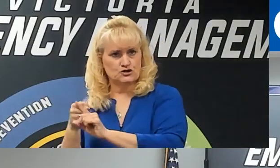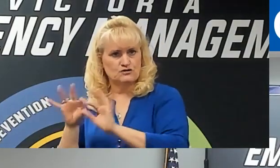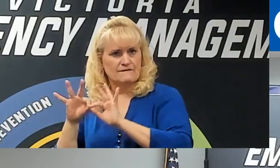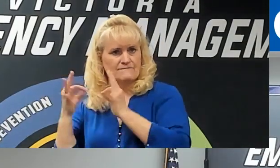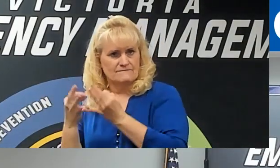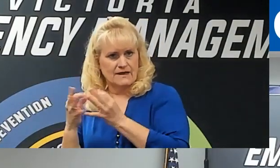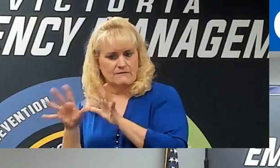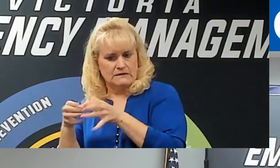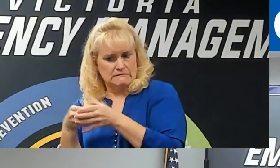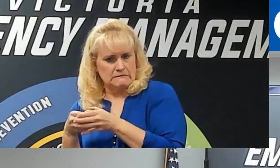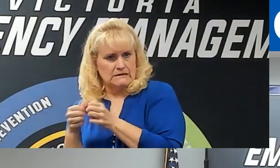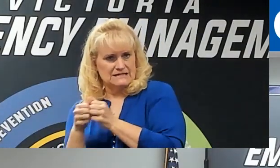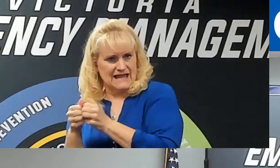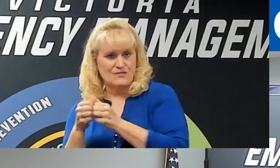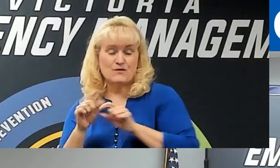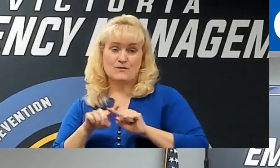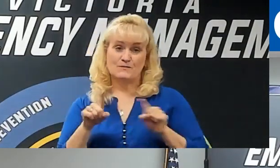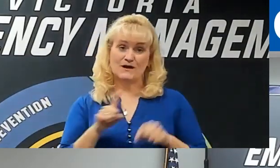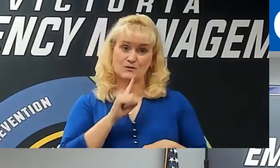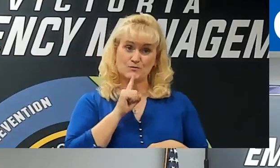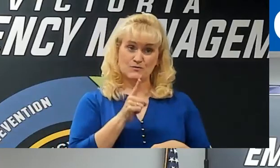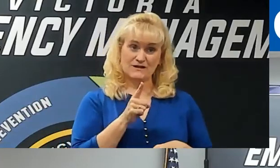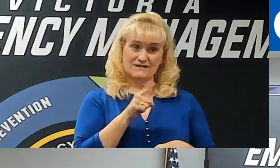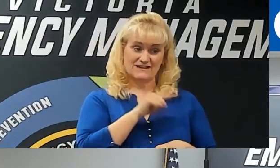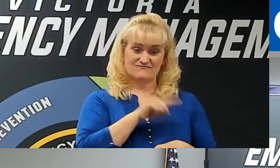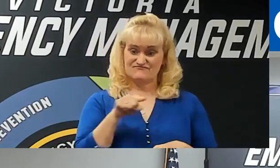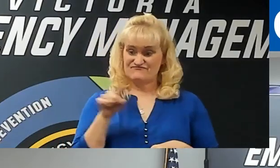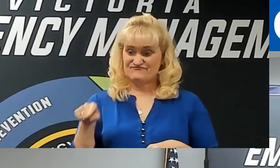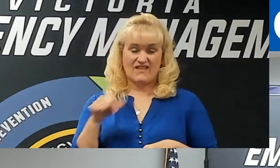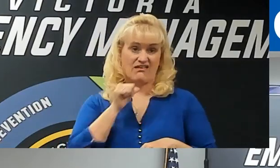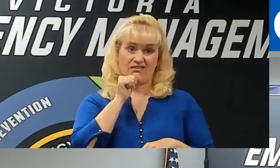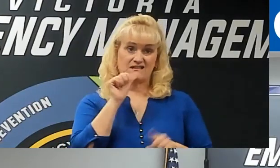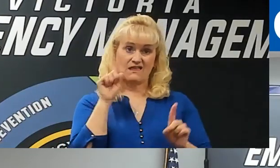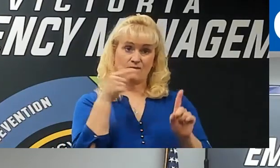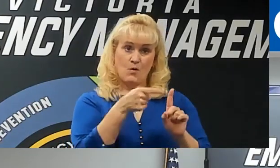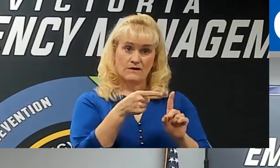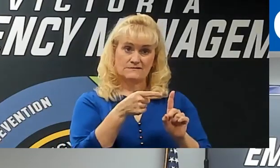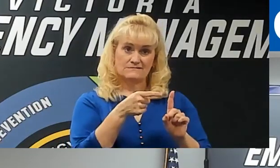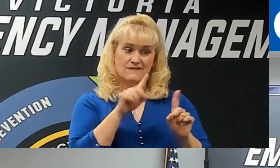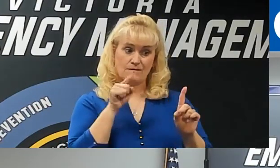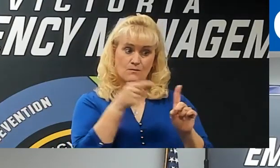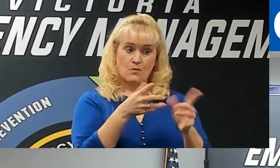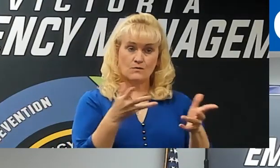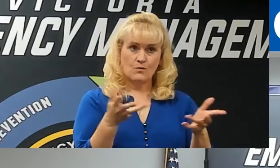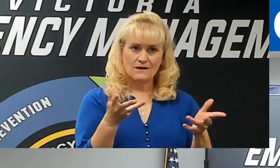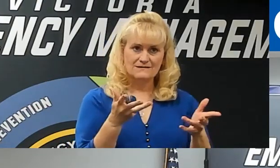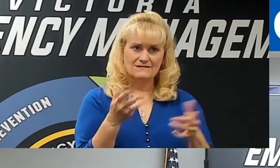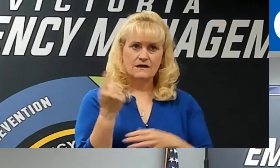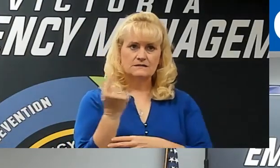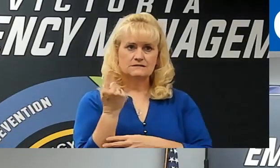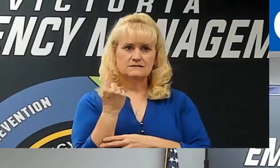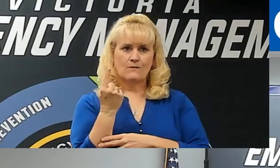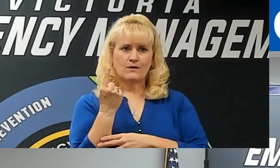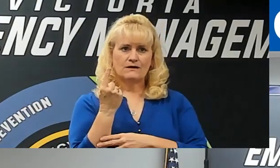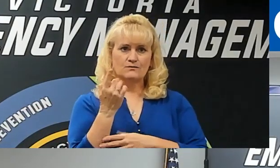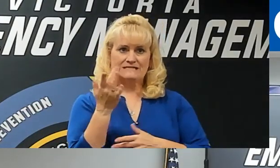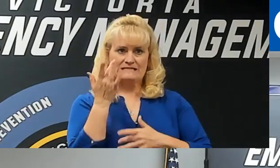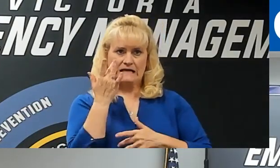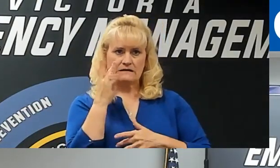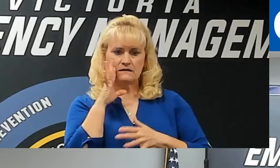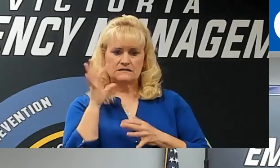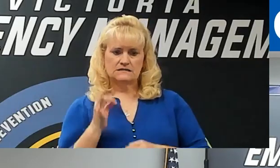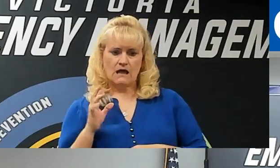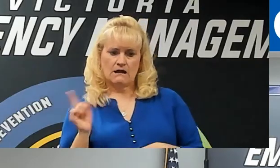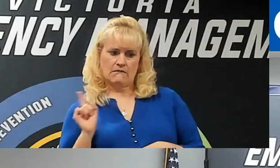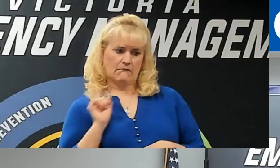really, when you get down to the bottom line of it, that's really not the point. The point is that someone went there and made a decision to not social